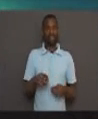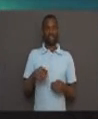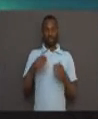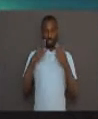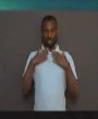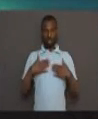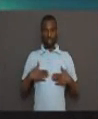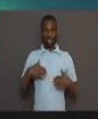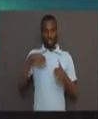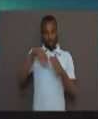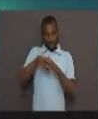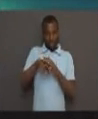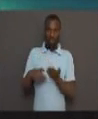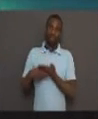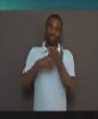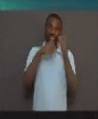the body.